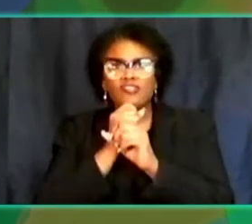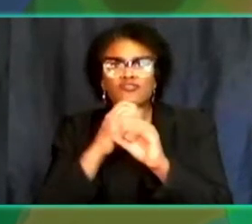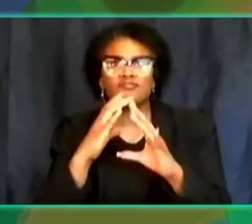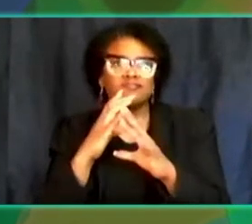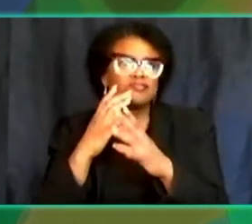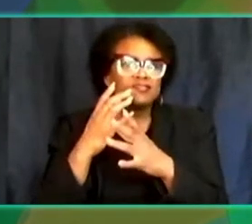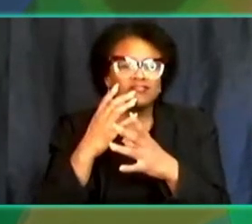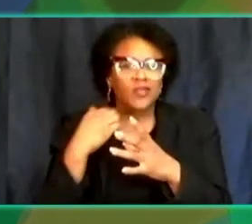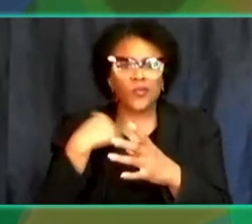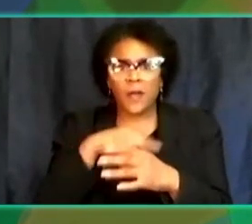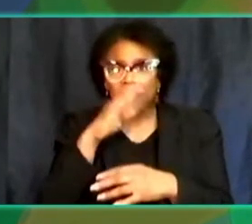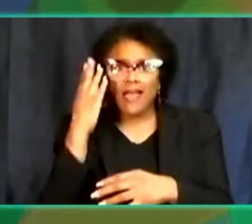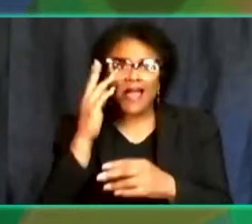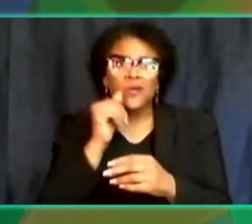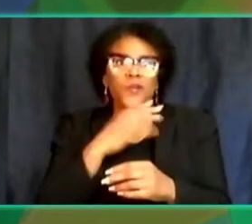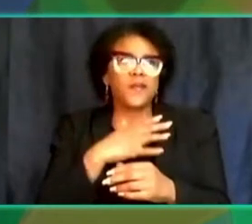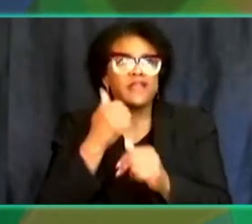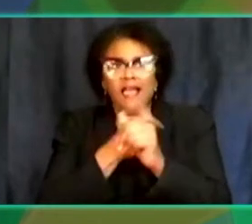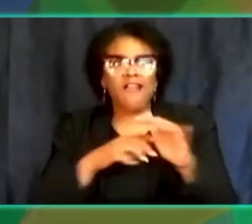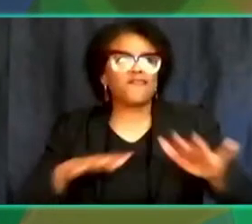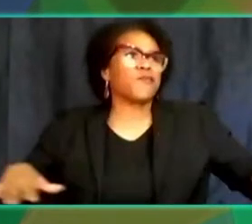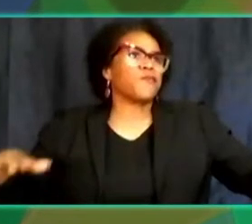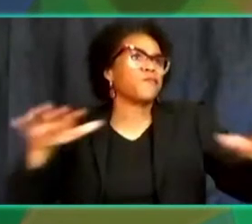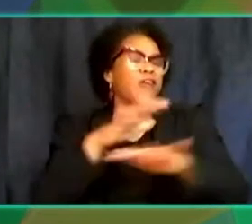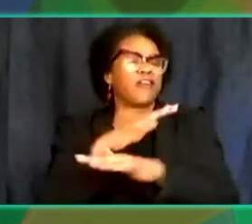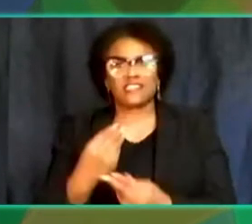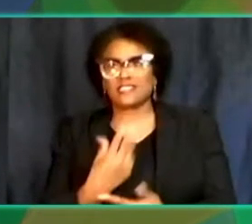women everywhere inspiring me and keeping me going.